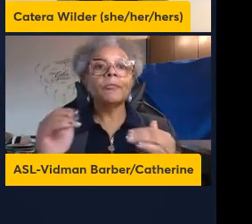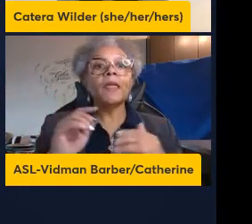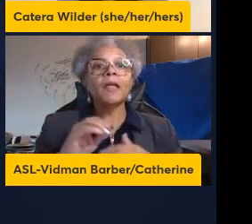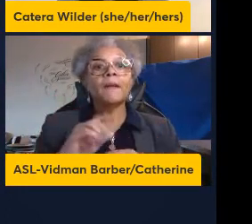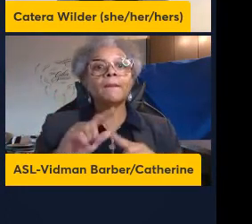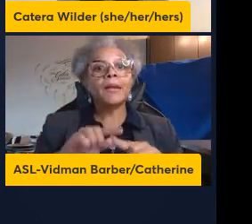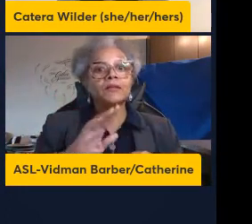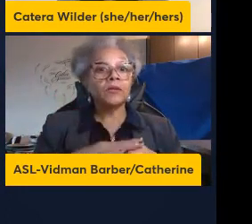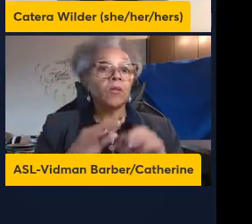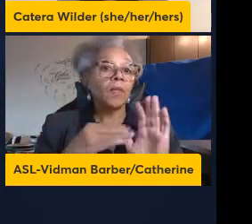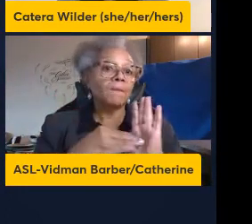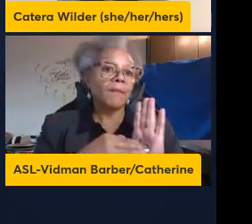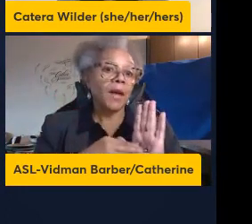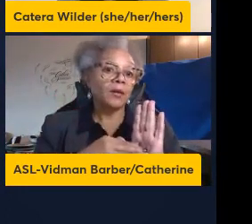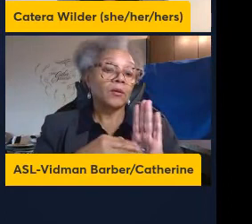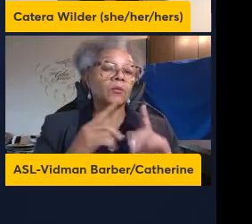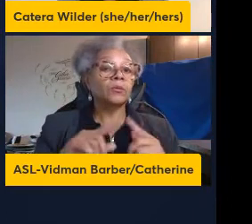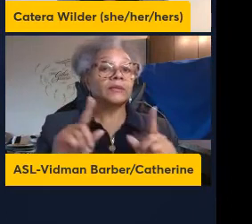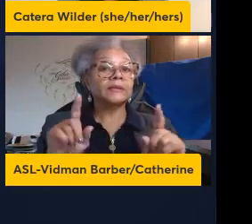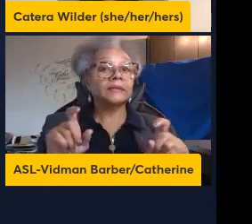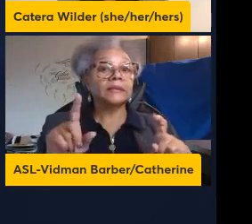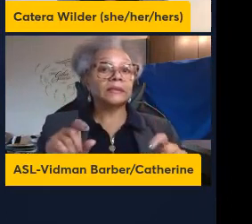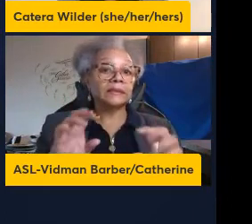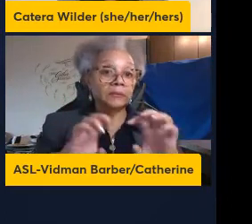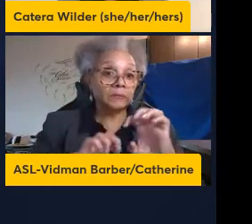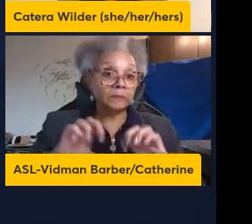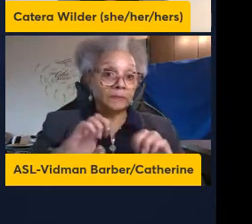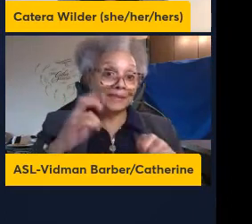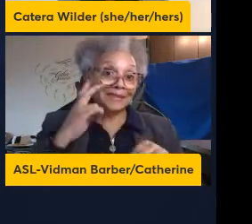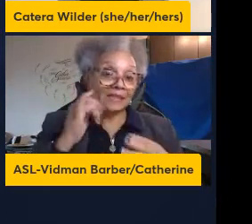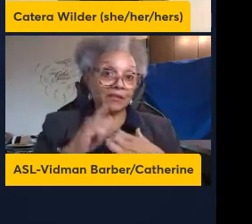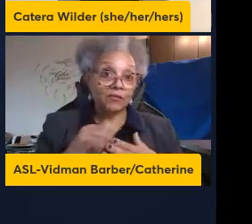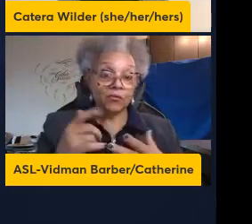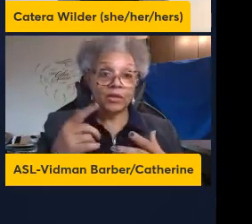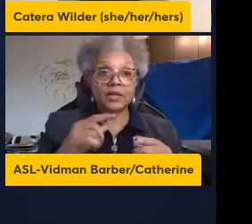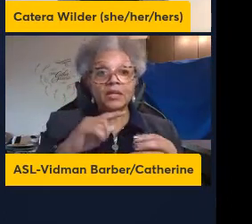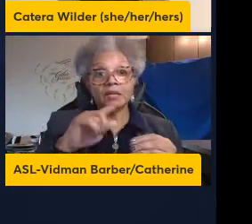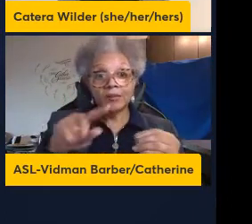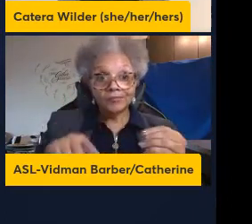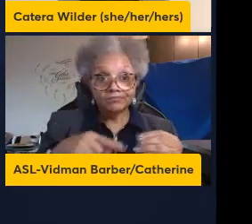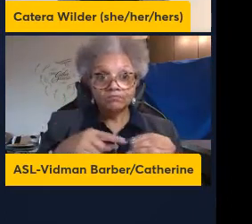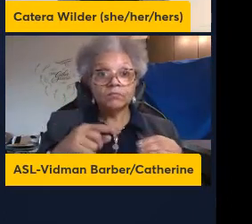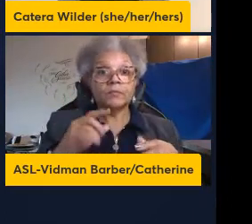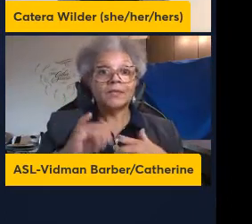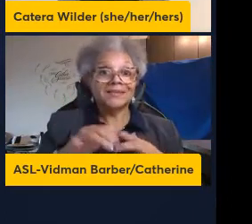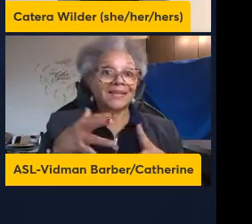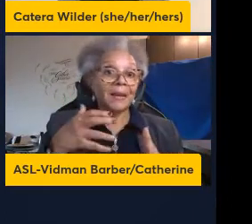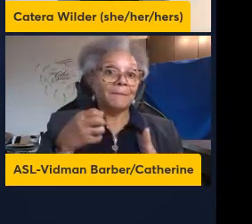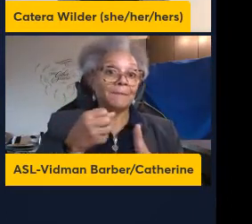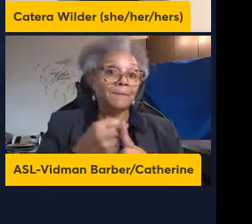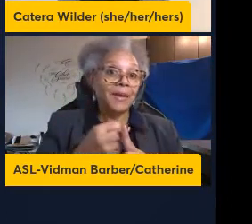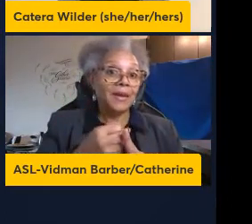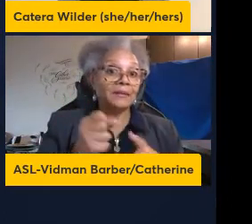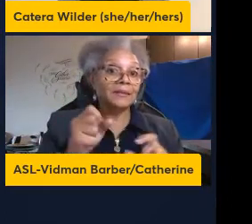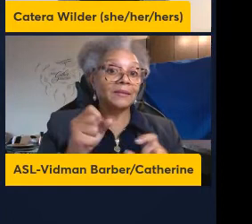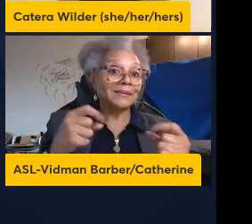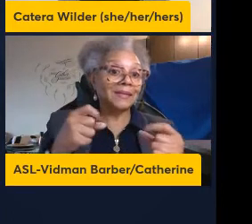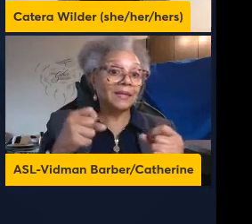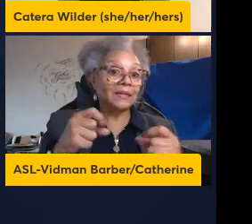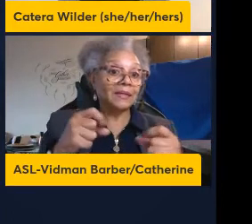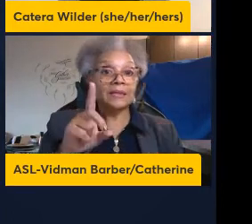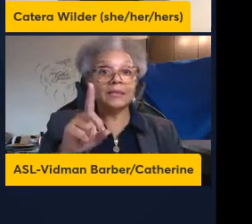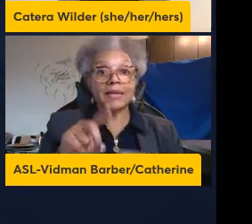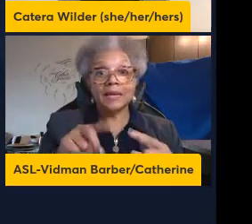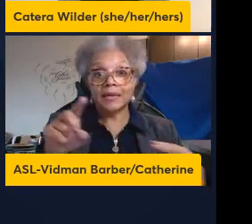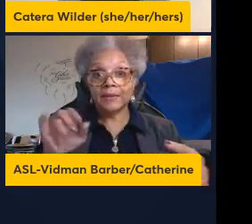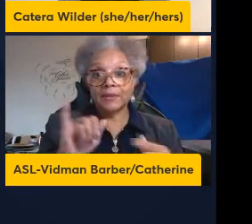decided to test it experimentally to see if we block this positive feedback loop, does it impact the signaling dynamics that could be used